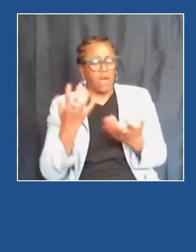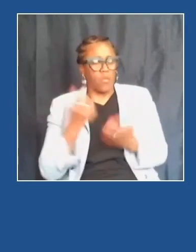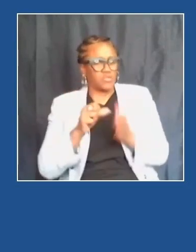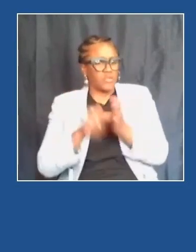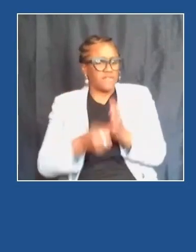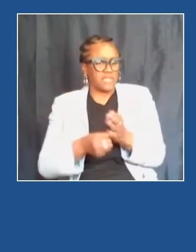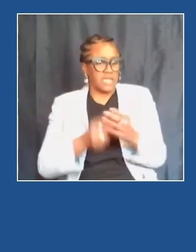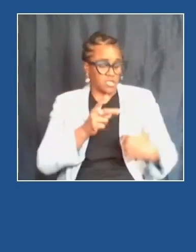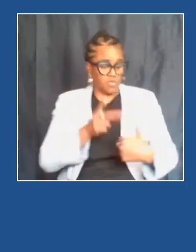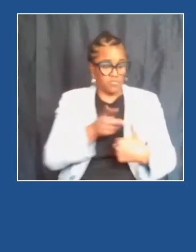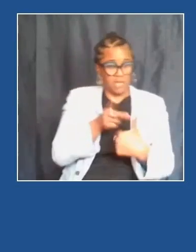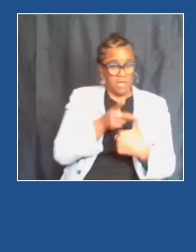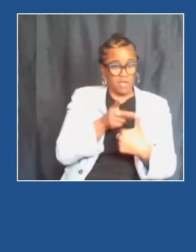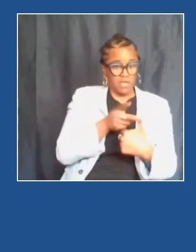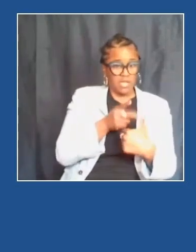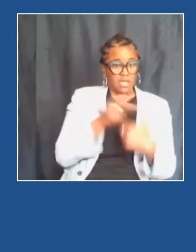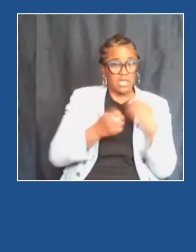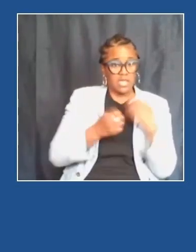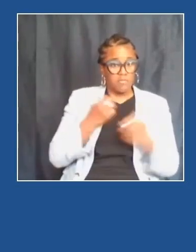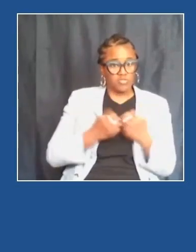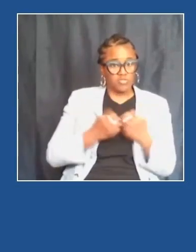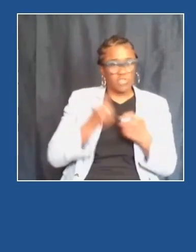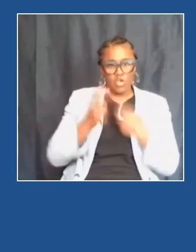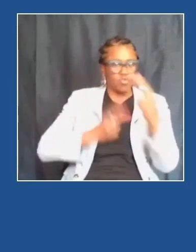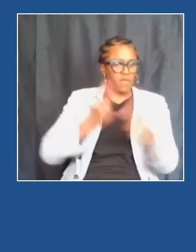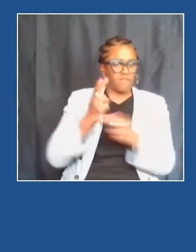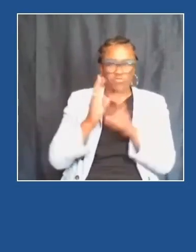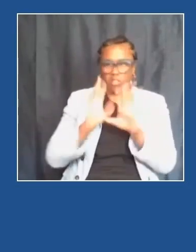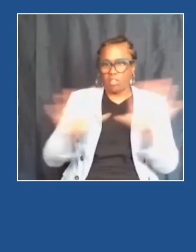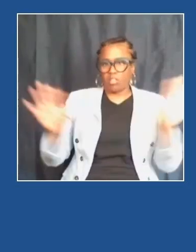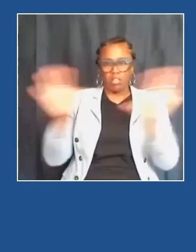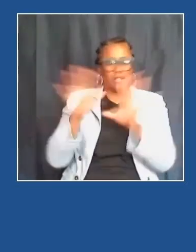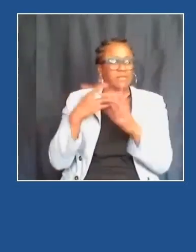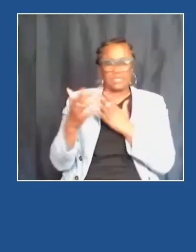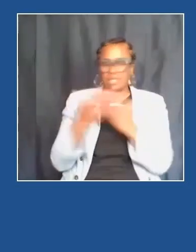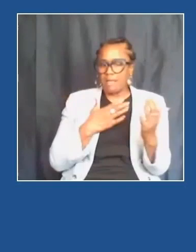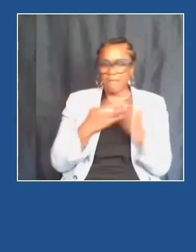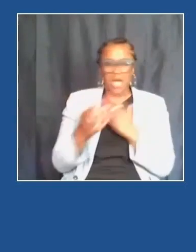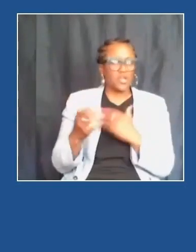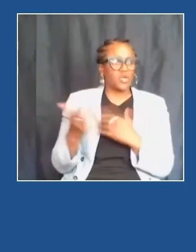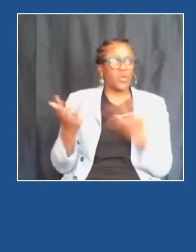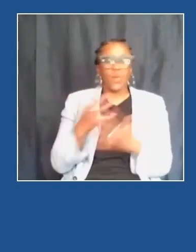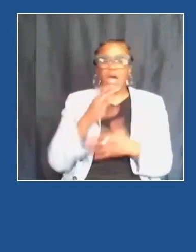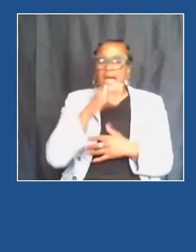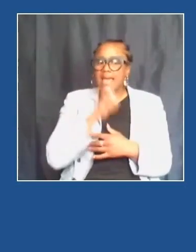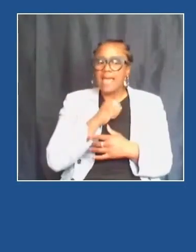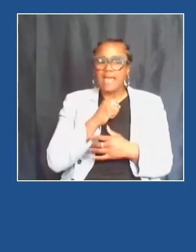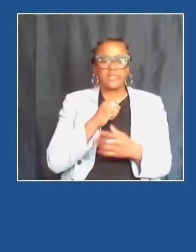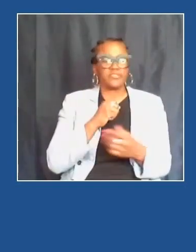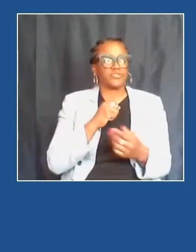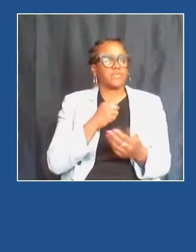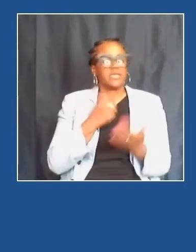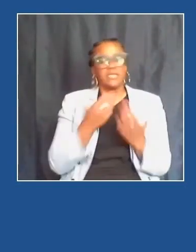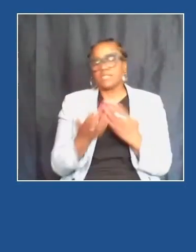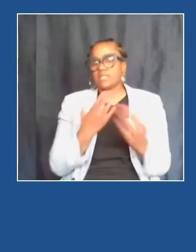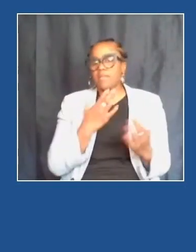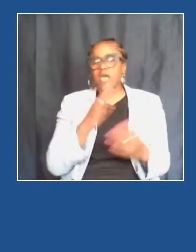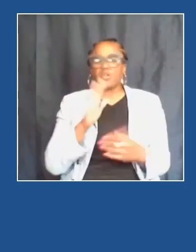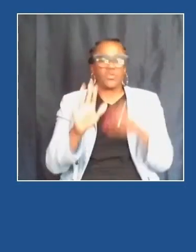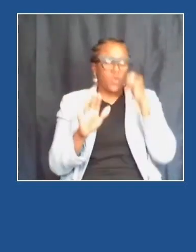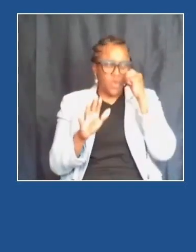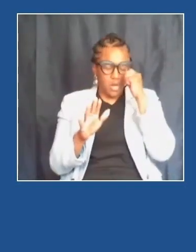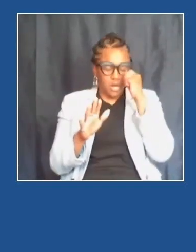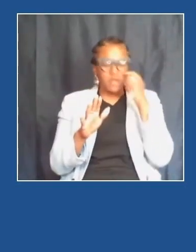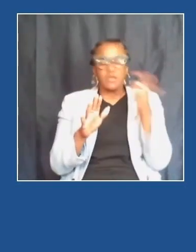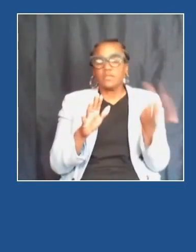primary emotions are universal, right? Doesn't matter what age you are, what your social